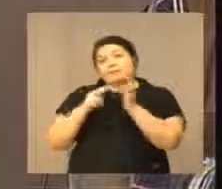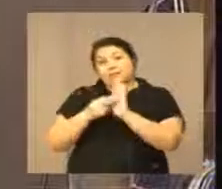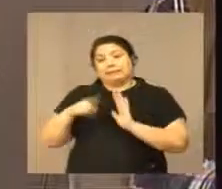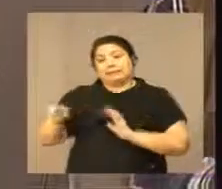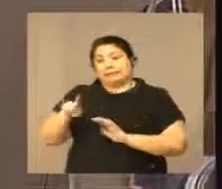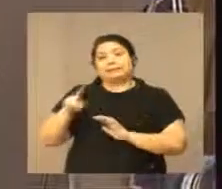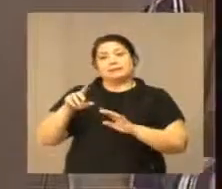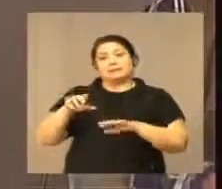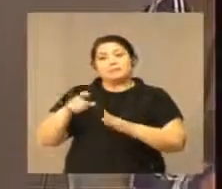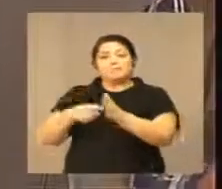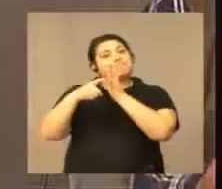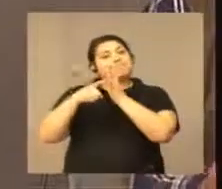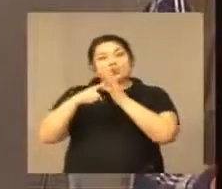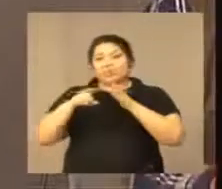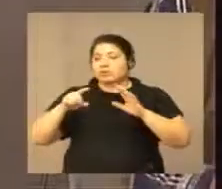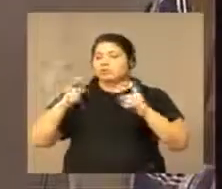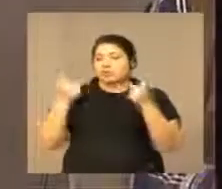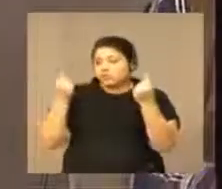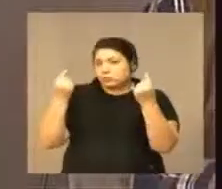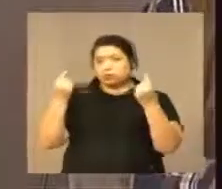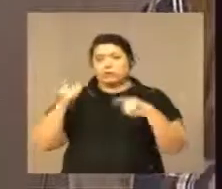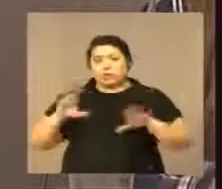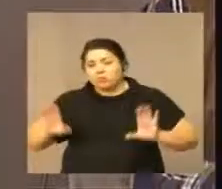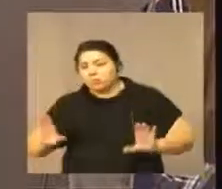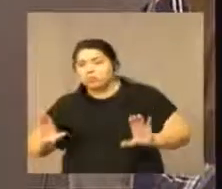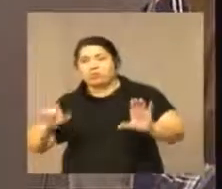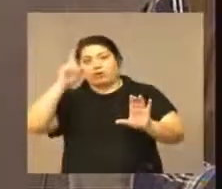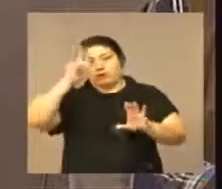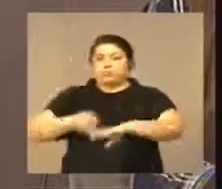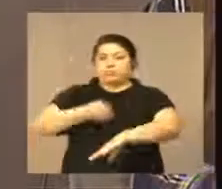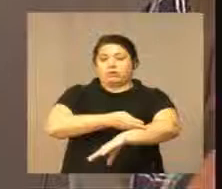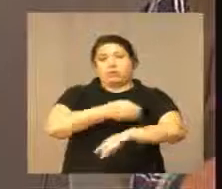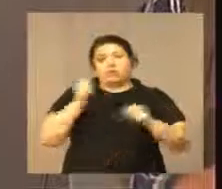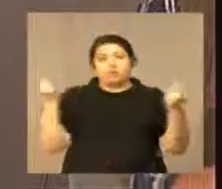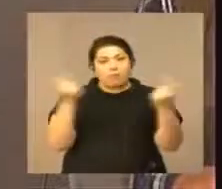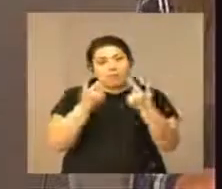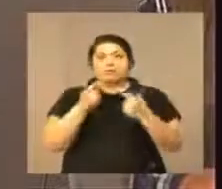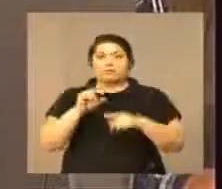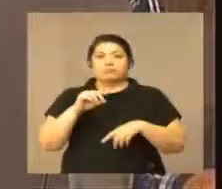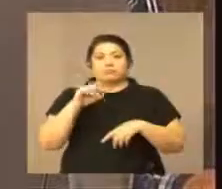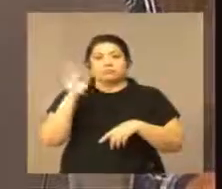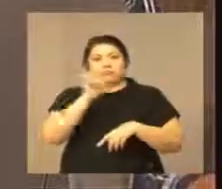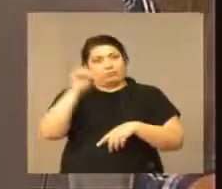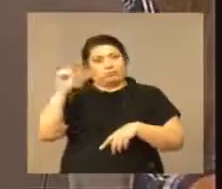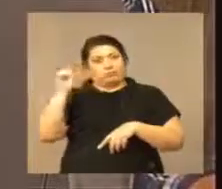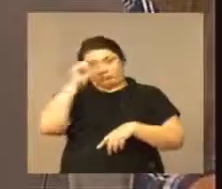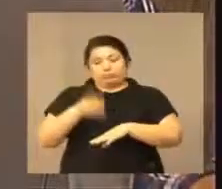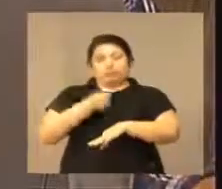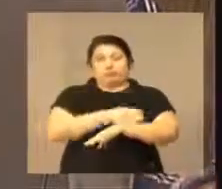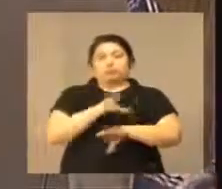work across the whole of government to ensure that that we get that proposal right.